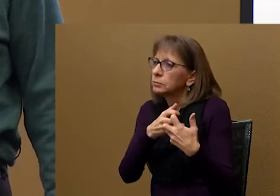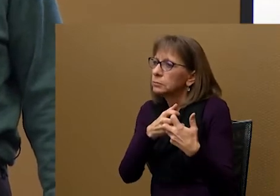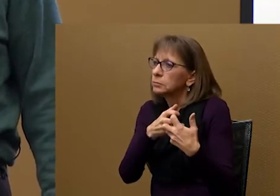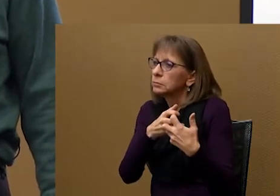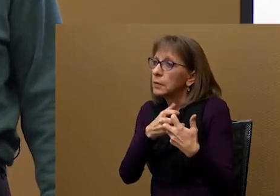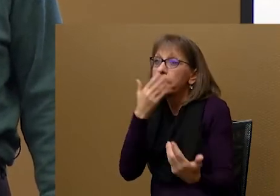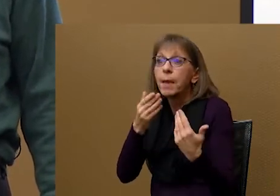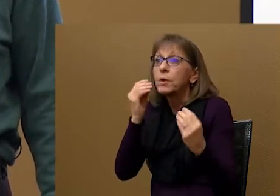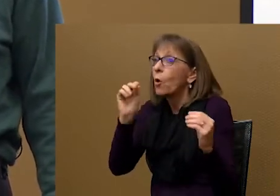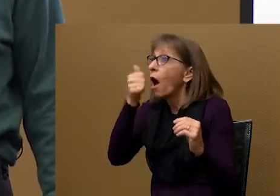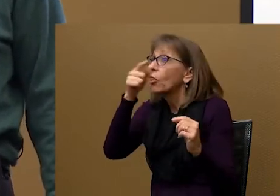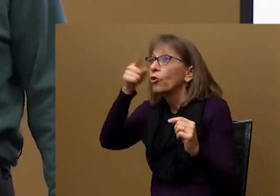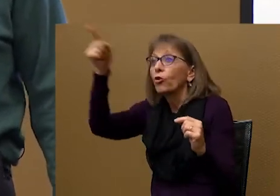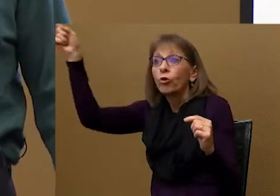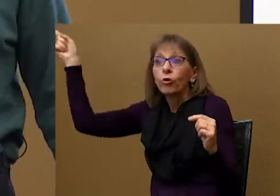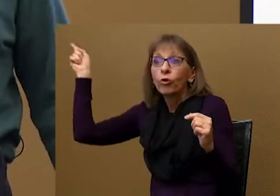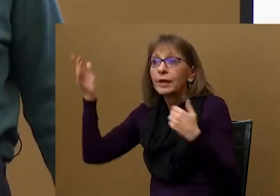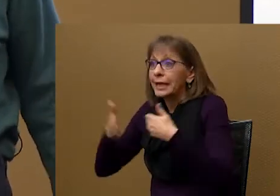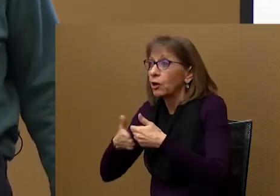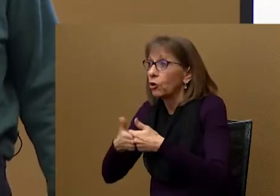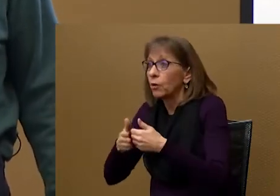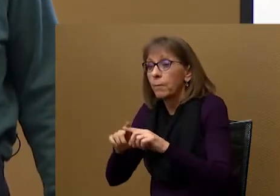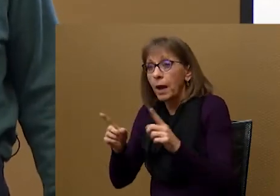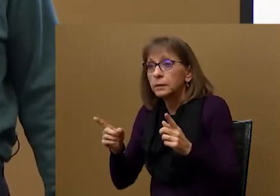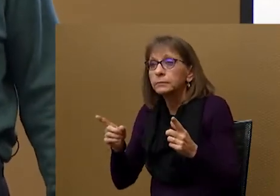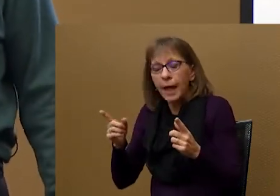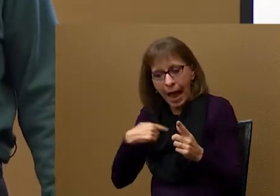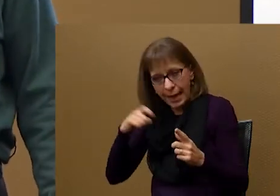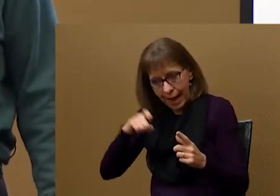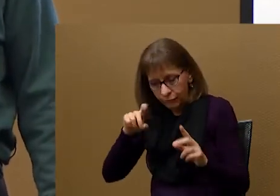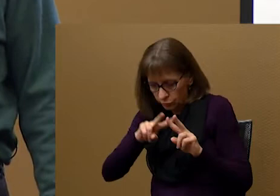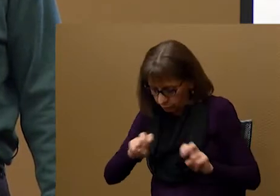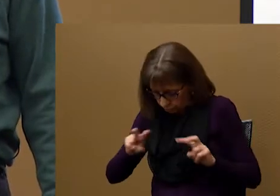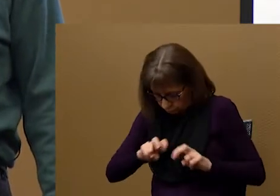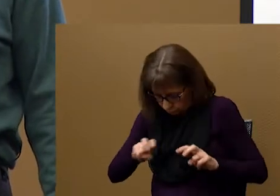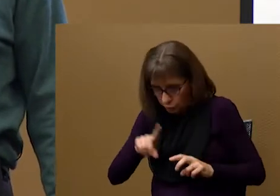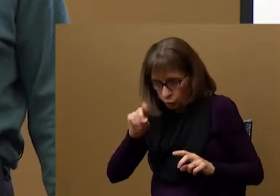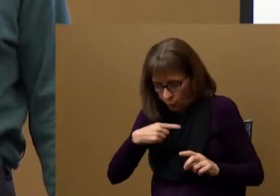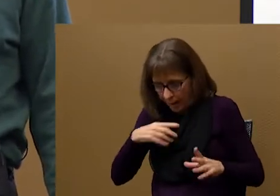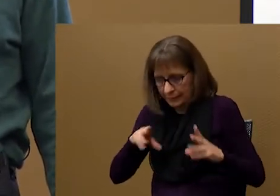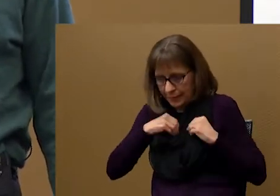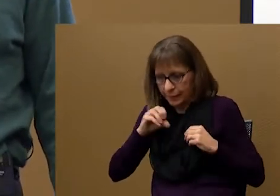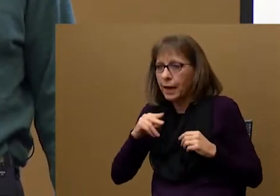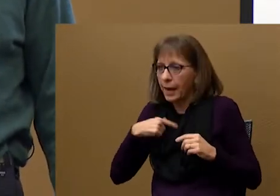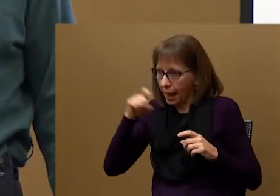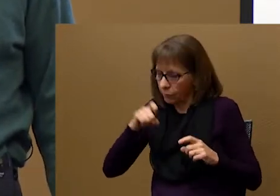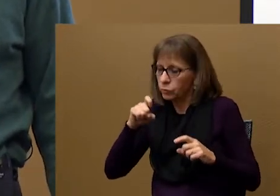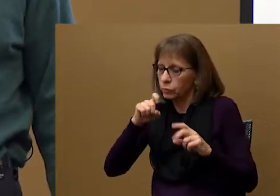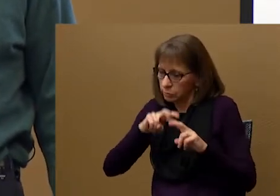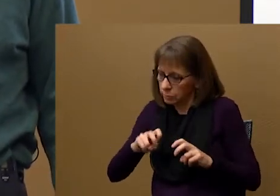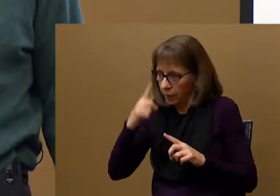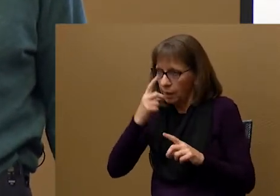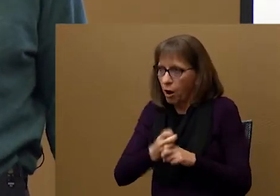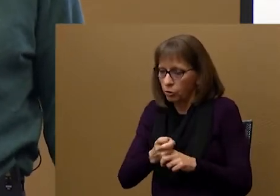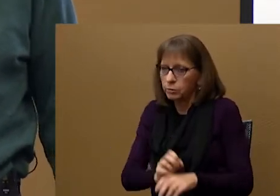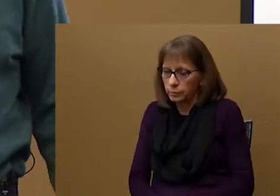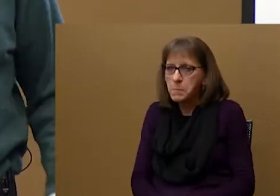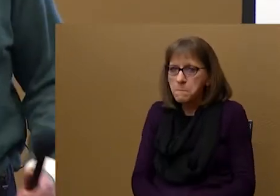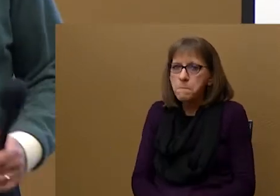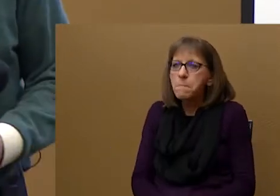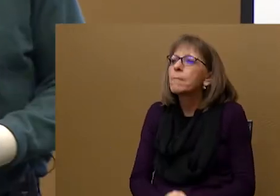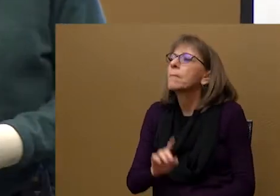I'm not sure that I can communicate well. And there may be no one else, but do I take this on? It's a real thing I have to wonder